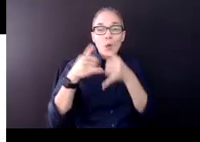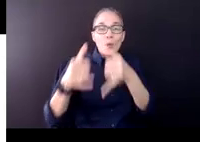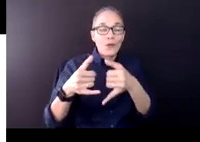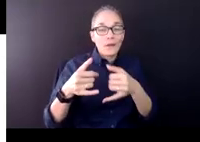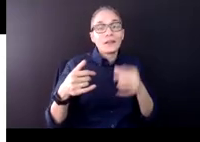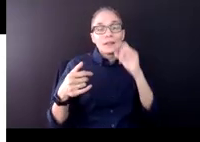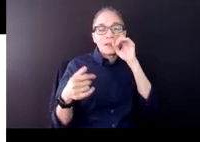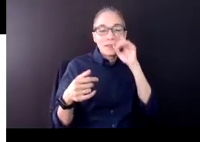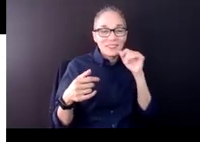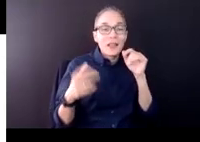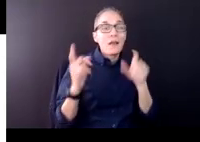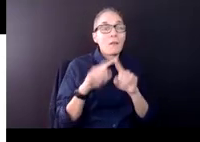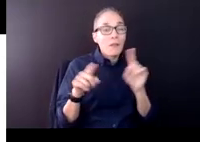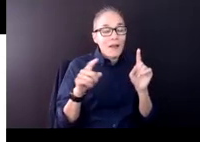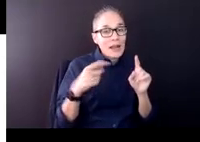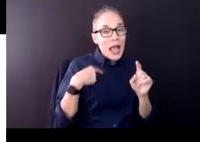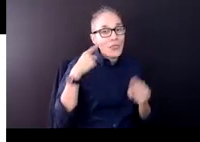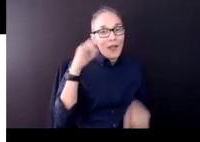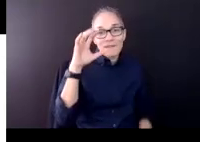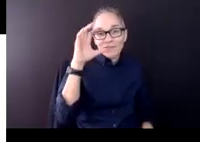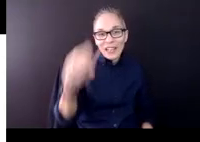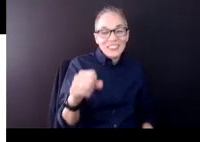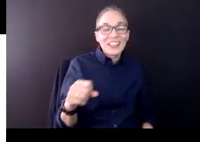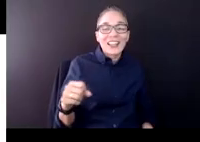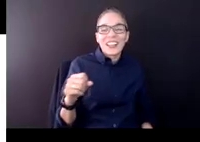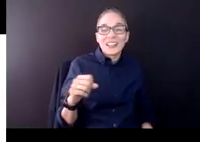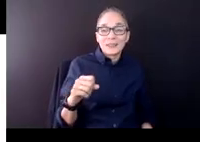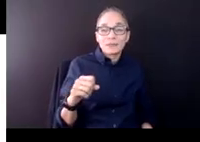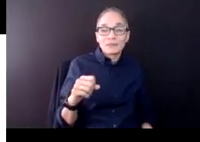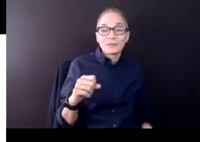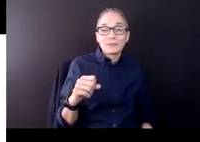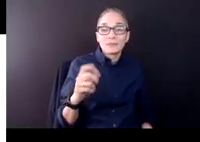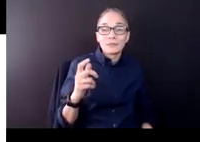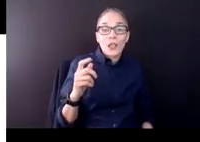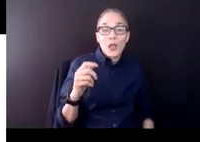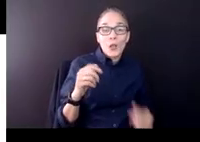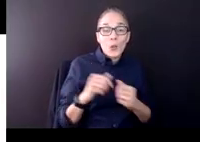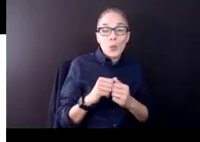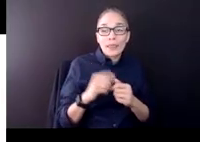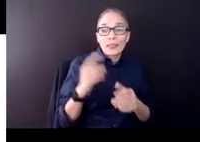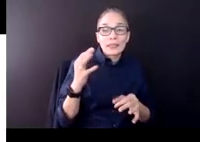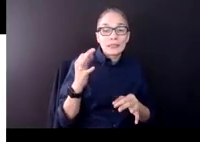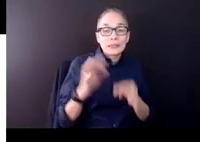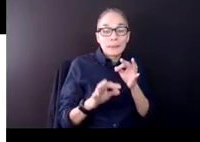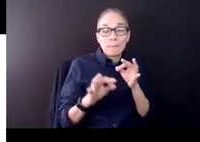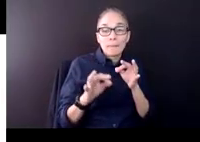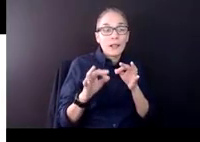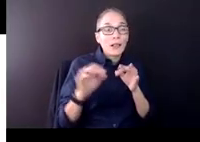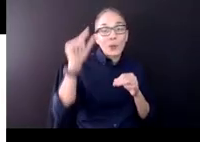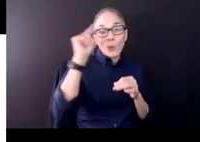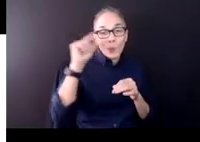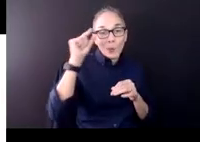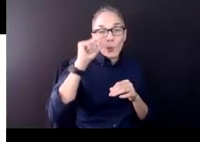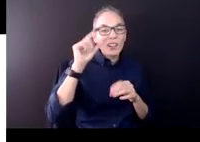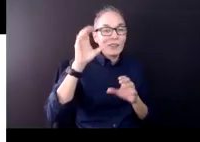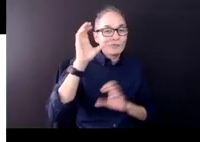Nobel Prize. And I found that so fascinating. And with just a very simple Google search, Wikipedia